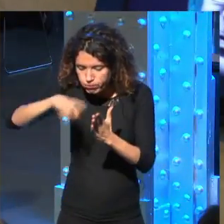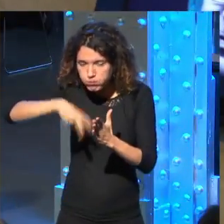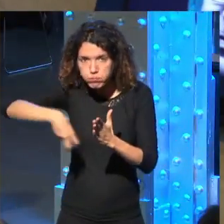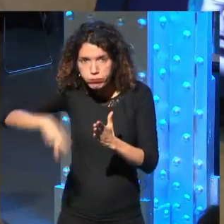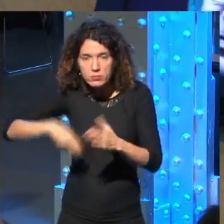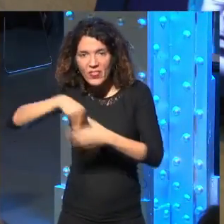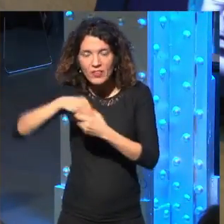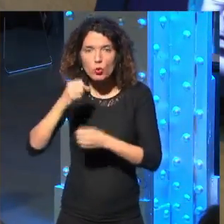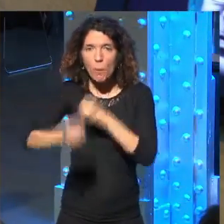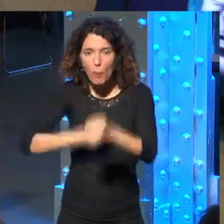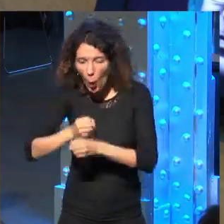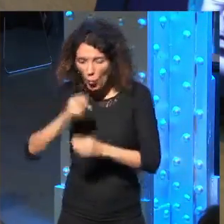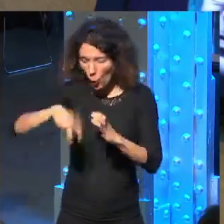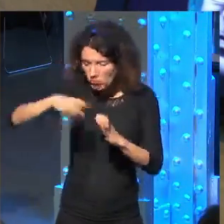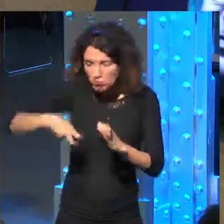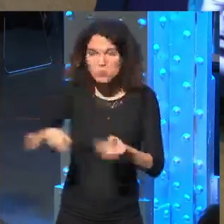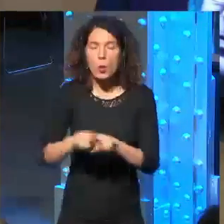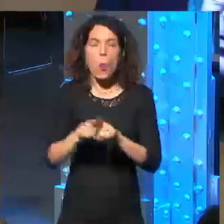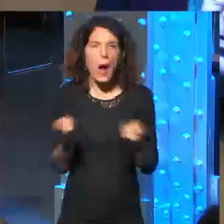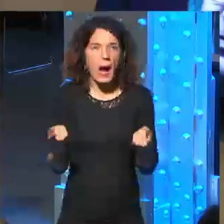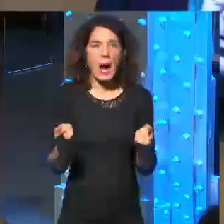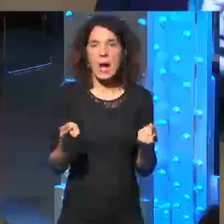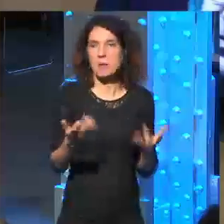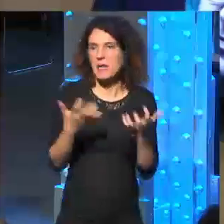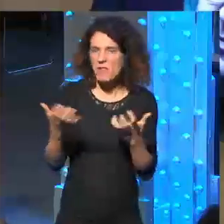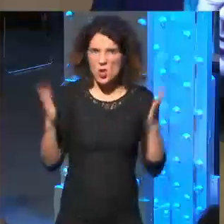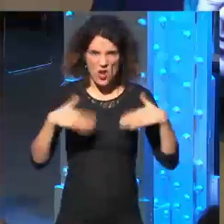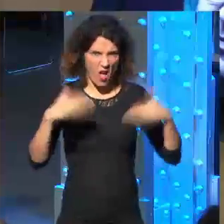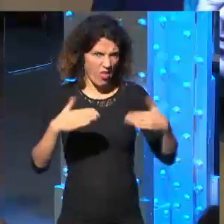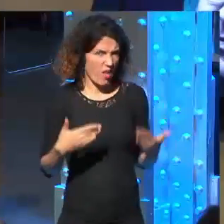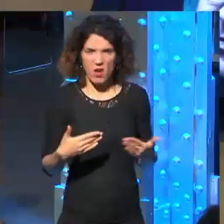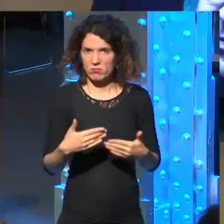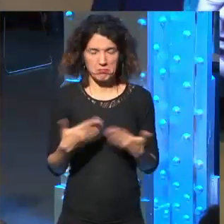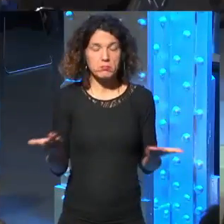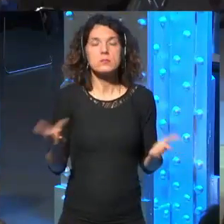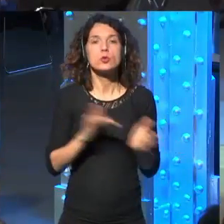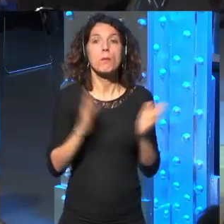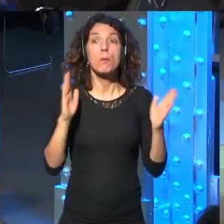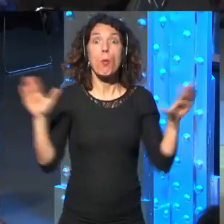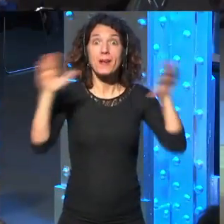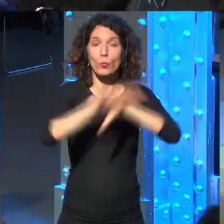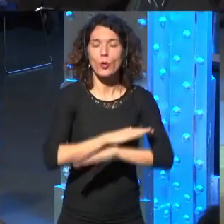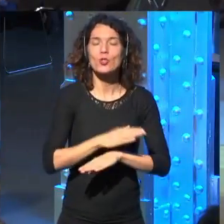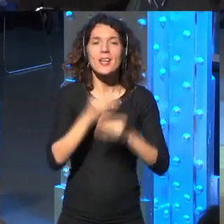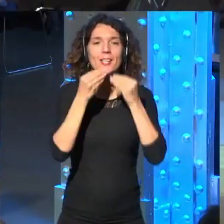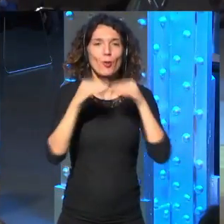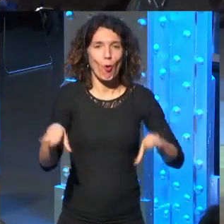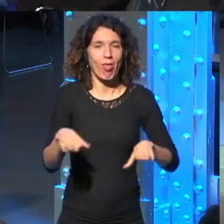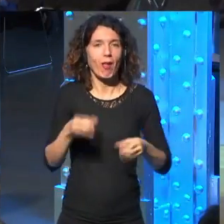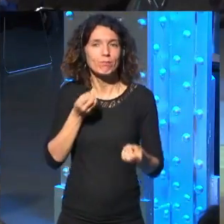without any profit. And in the night, he tells stories, like